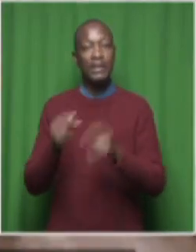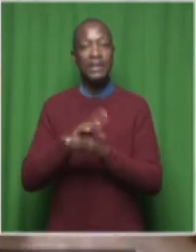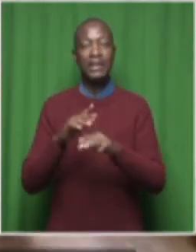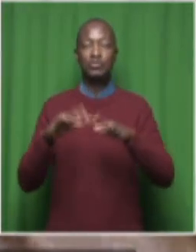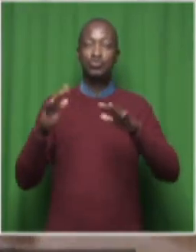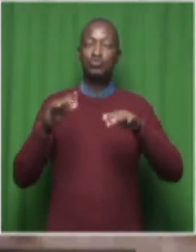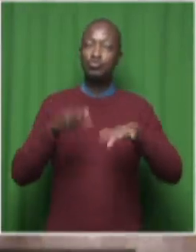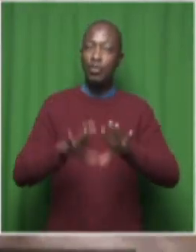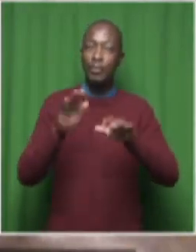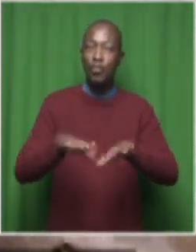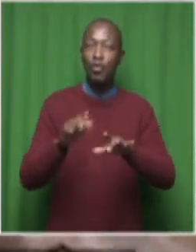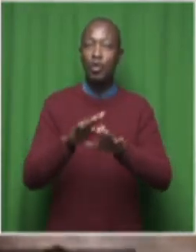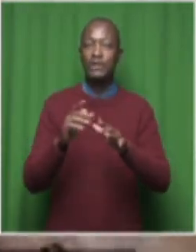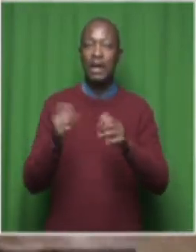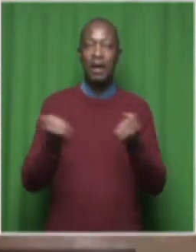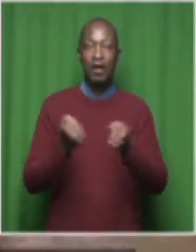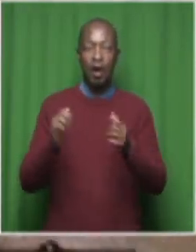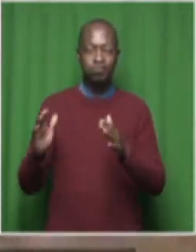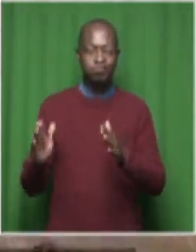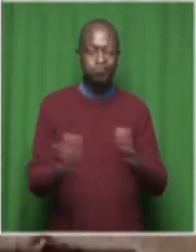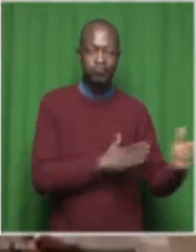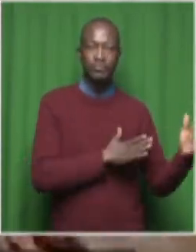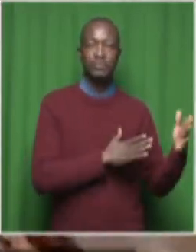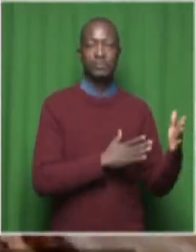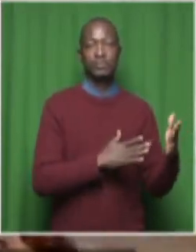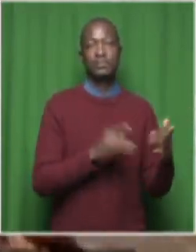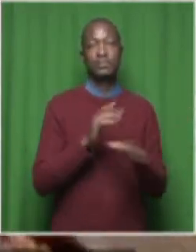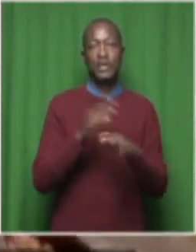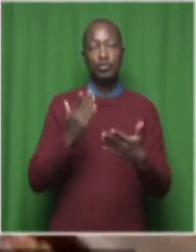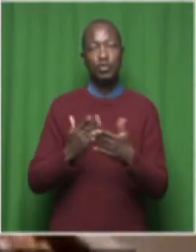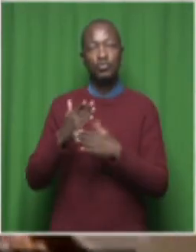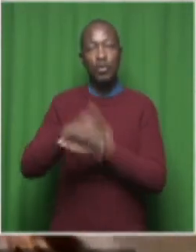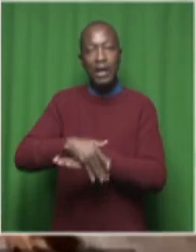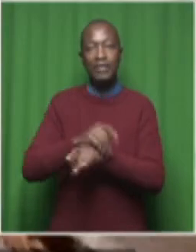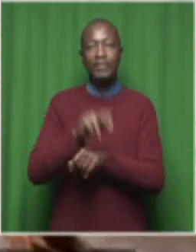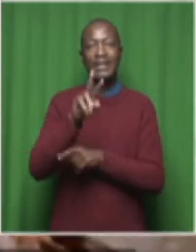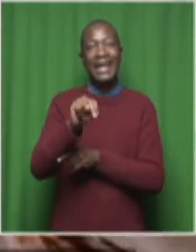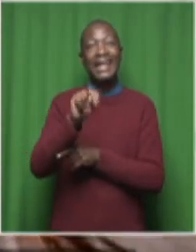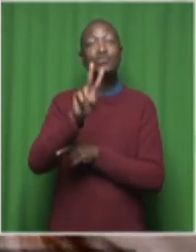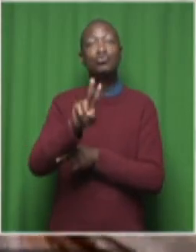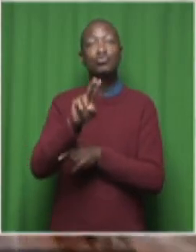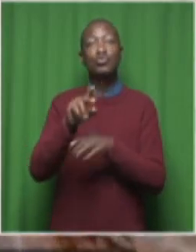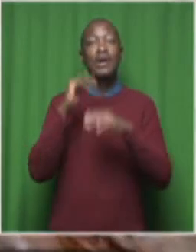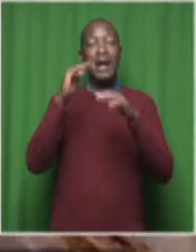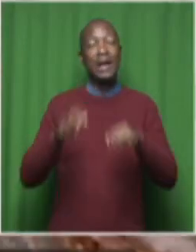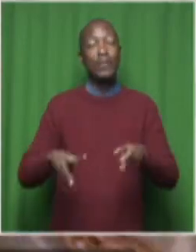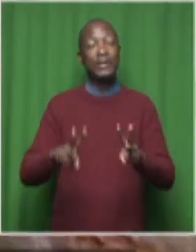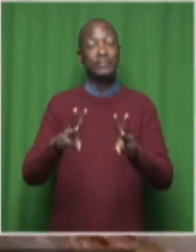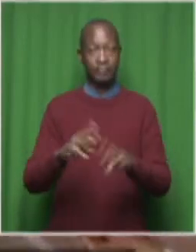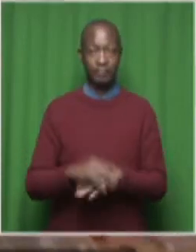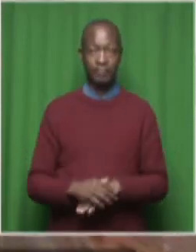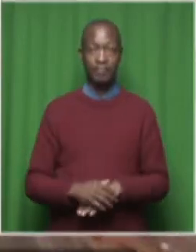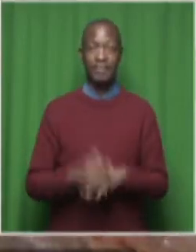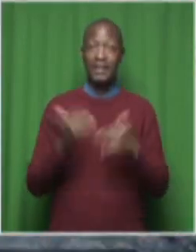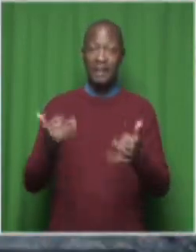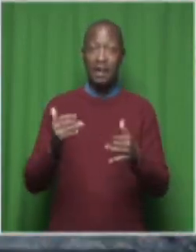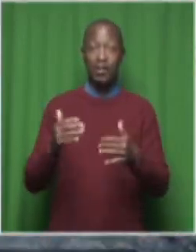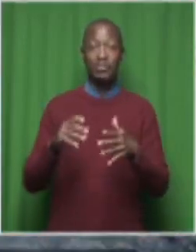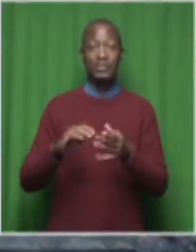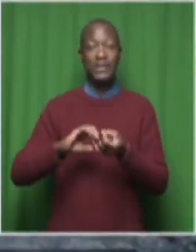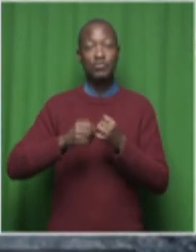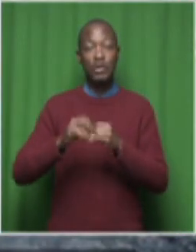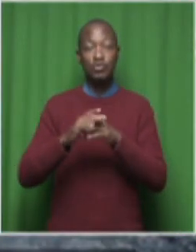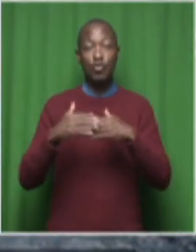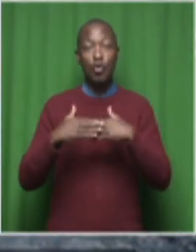storming waters swept a car away. It also cut off the N2 highway. Work is underway to reopen roads,